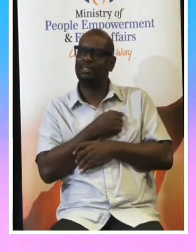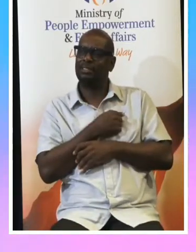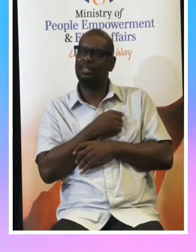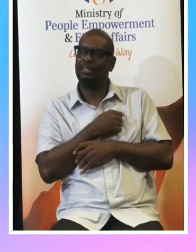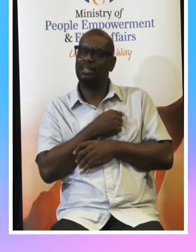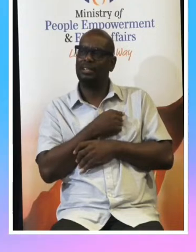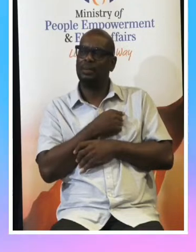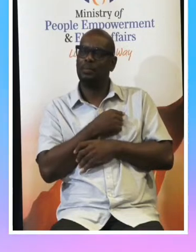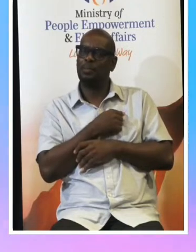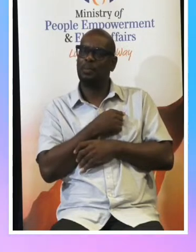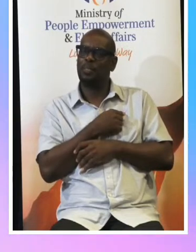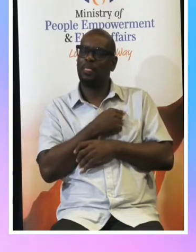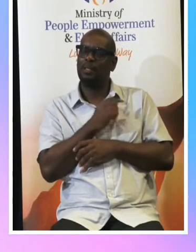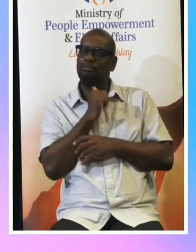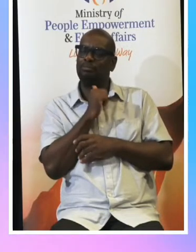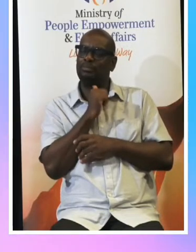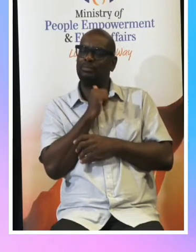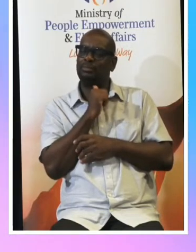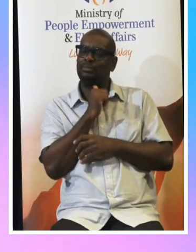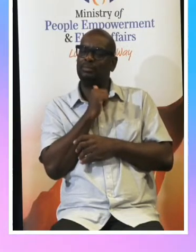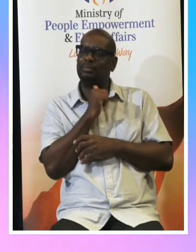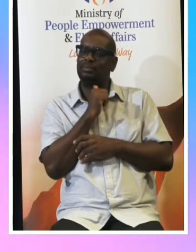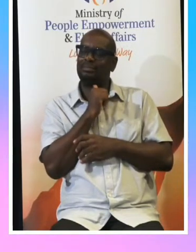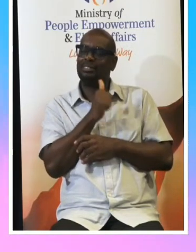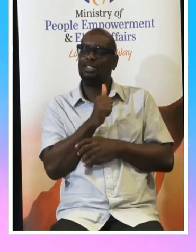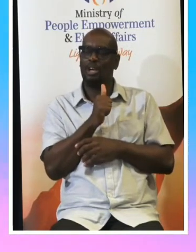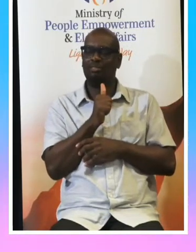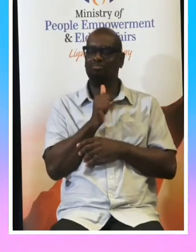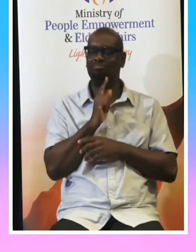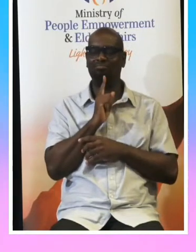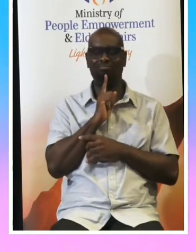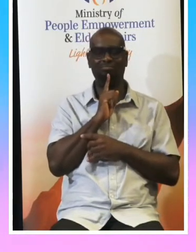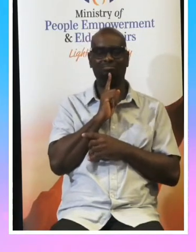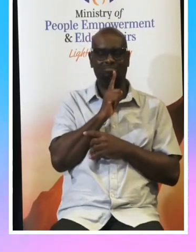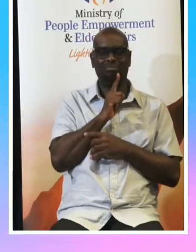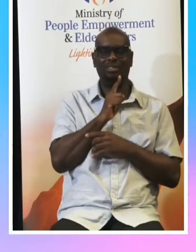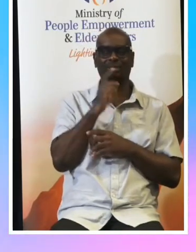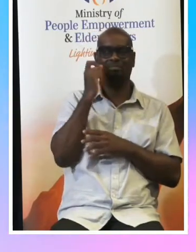improve the lives of persons with disabilities.